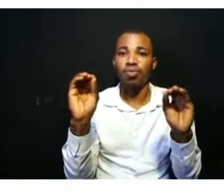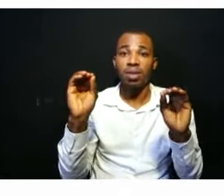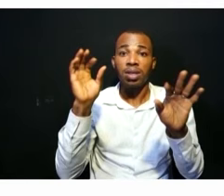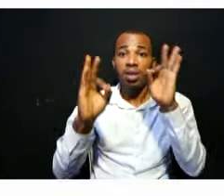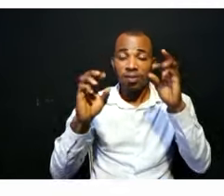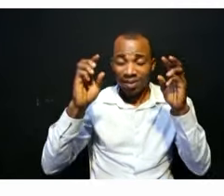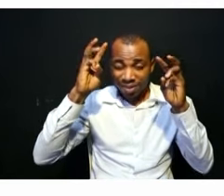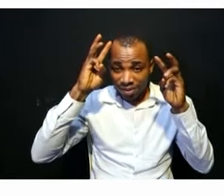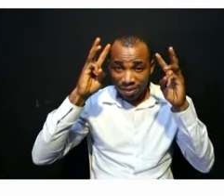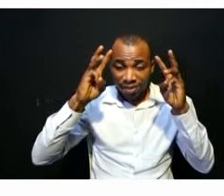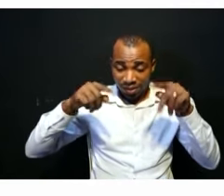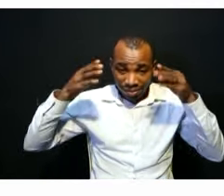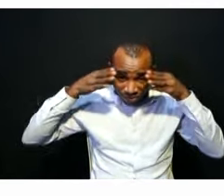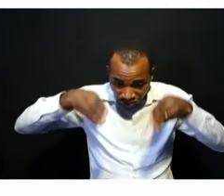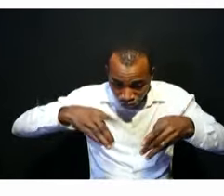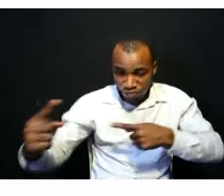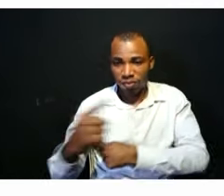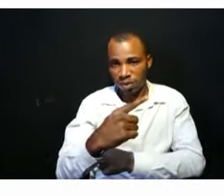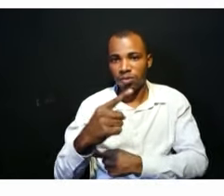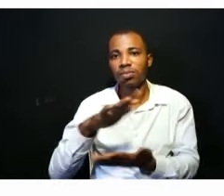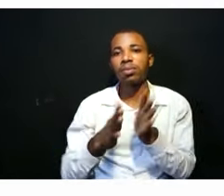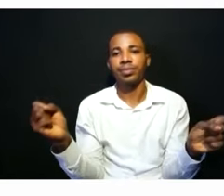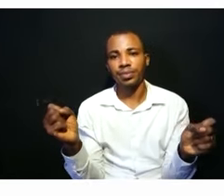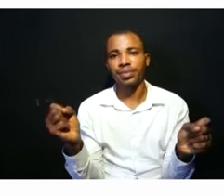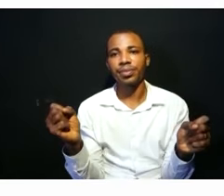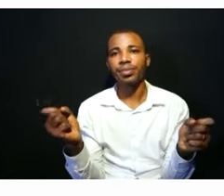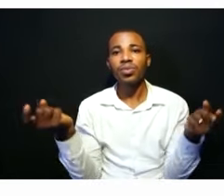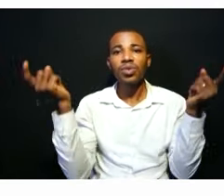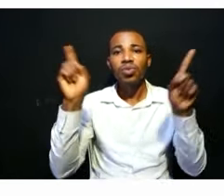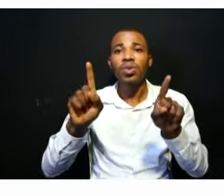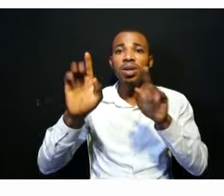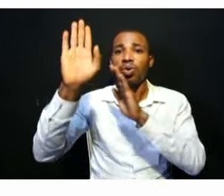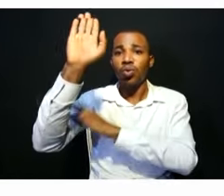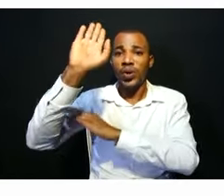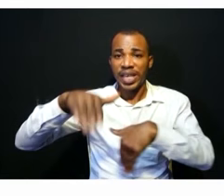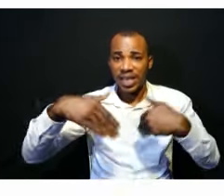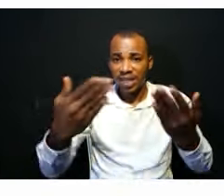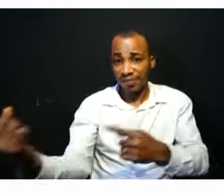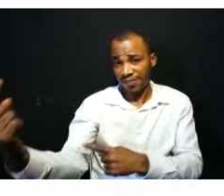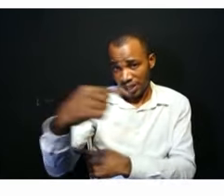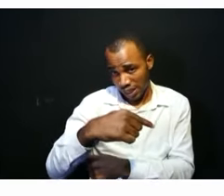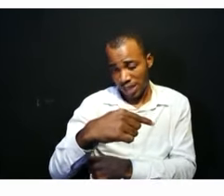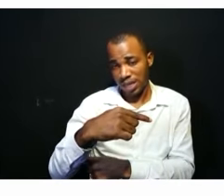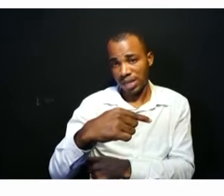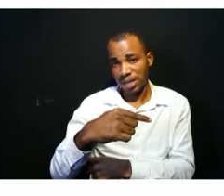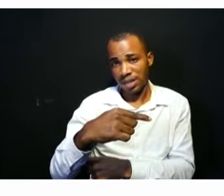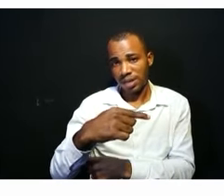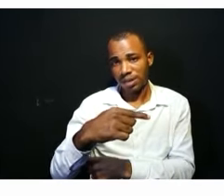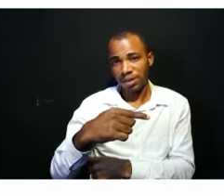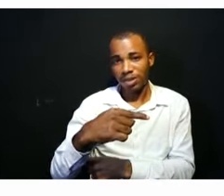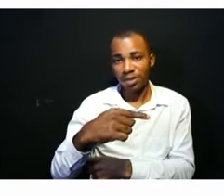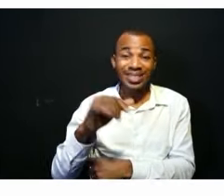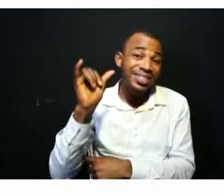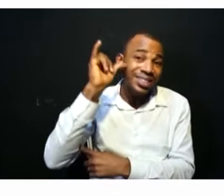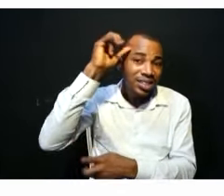safe for the day. Now, once you are right, God presents you the day. Close the door